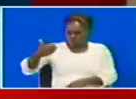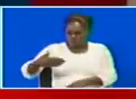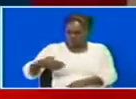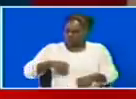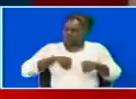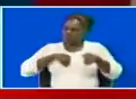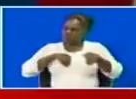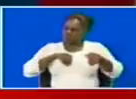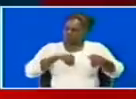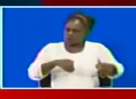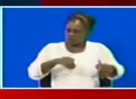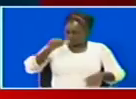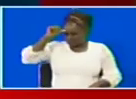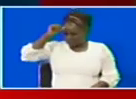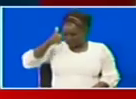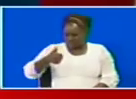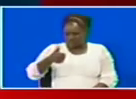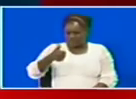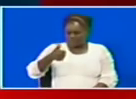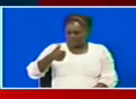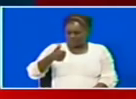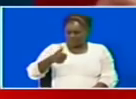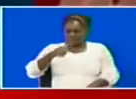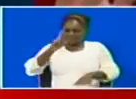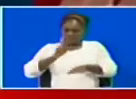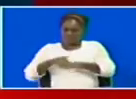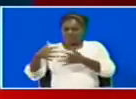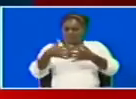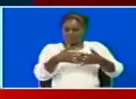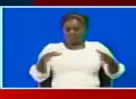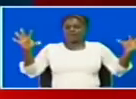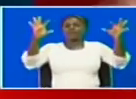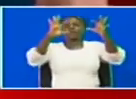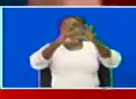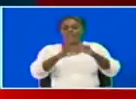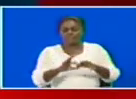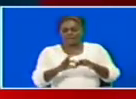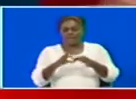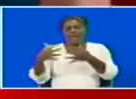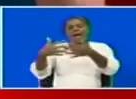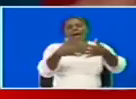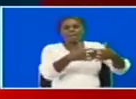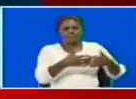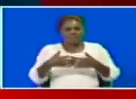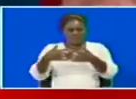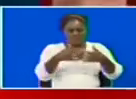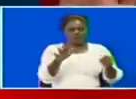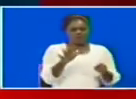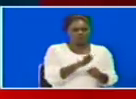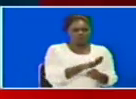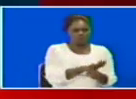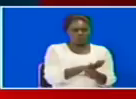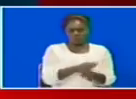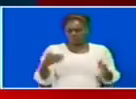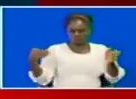pursue solidarity when America is United America is totally